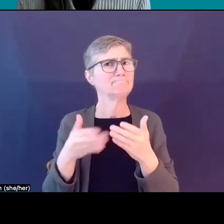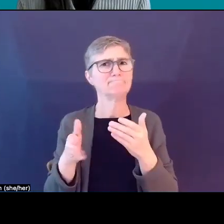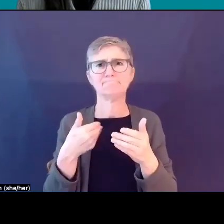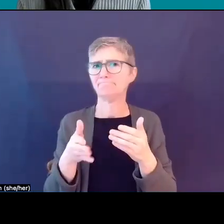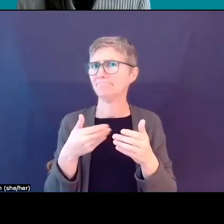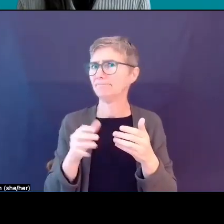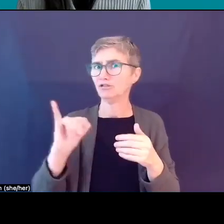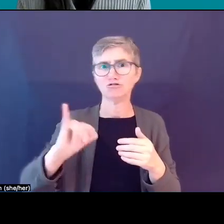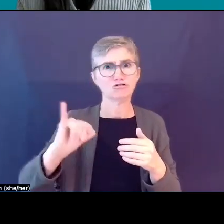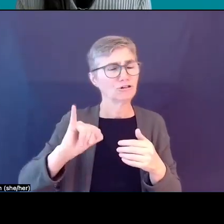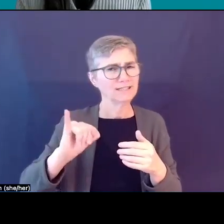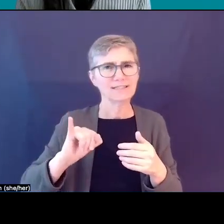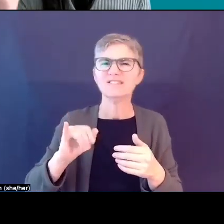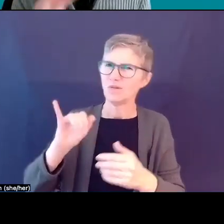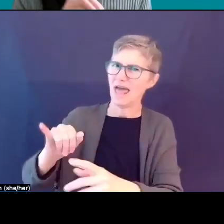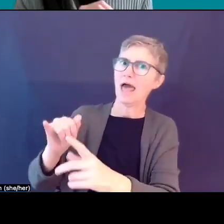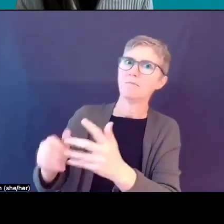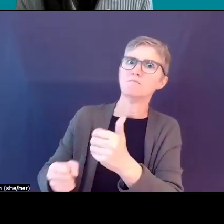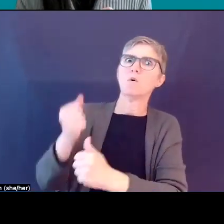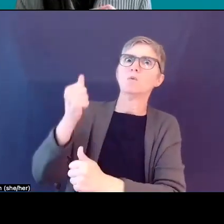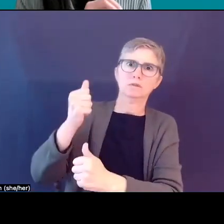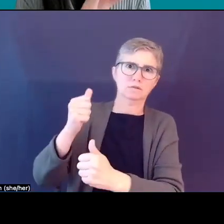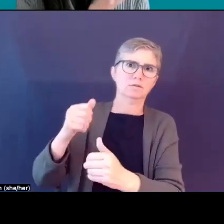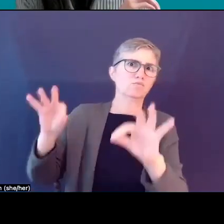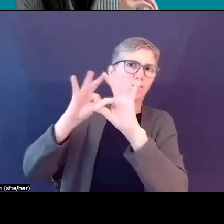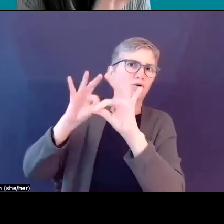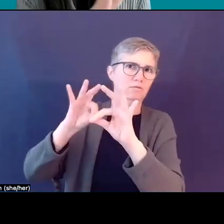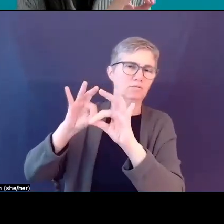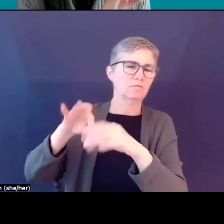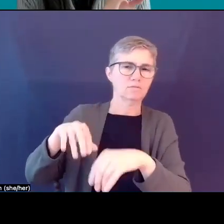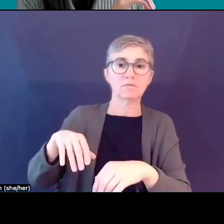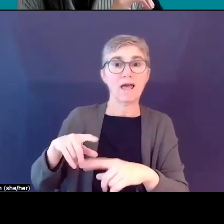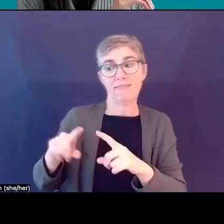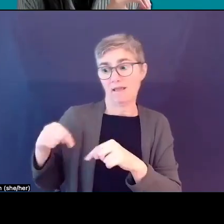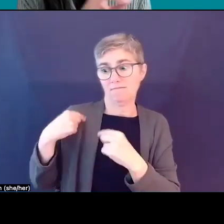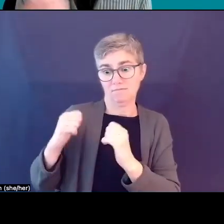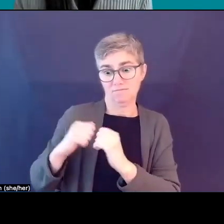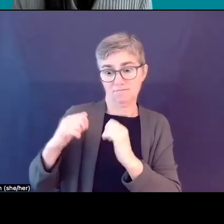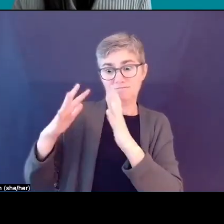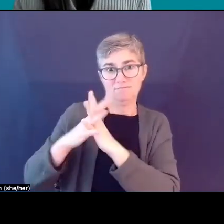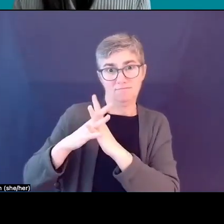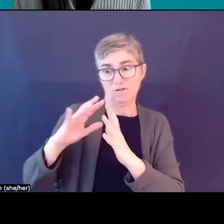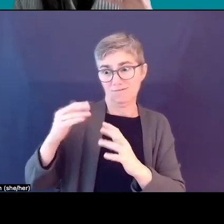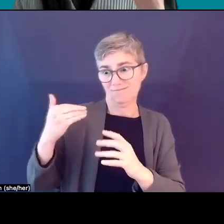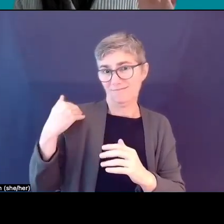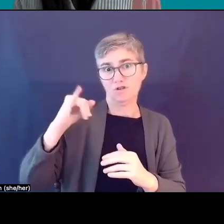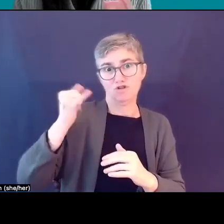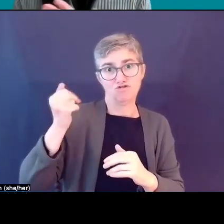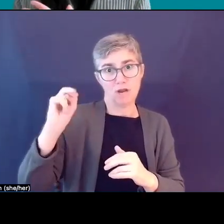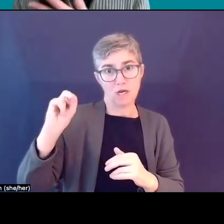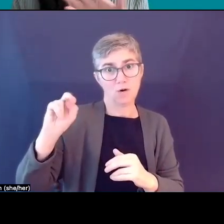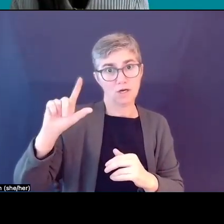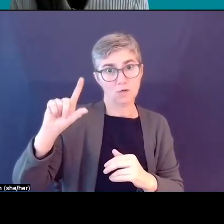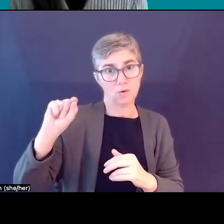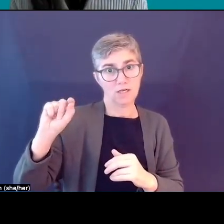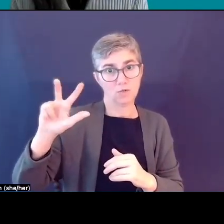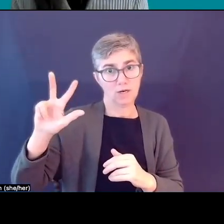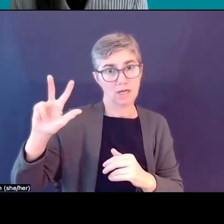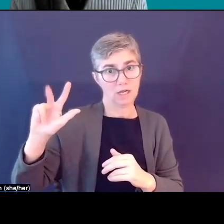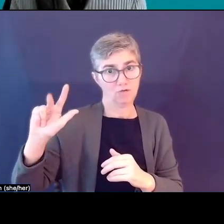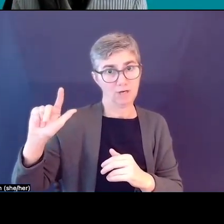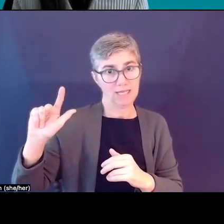insurance status. And since they launched in January 2023, the CBHCs have served more